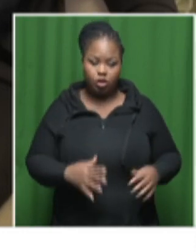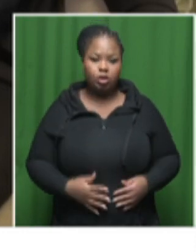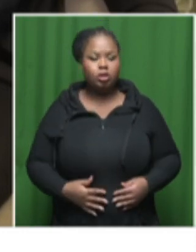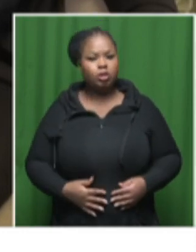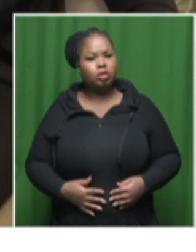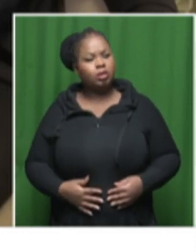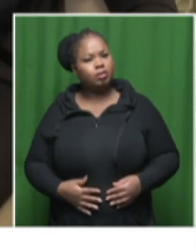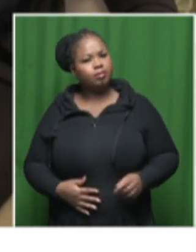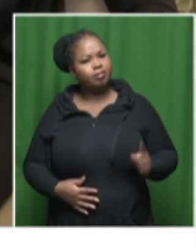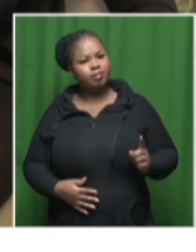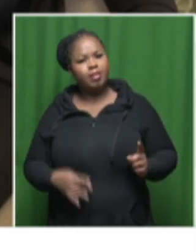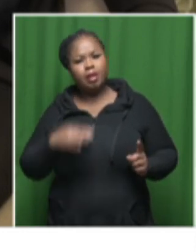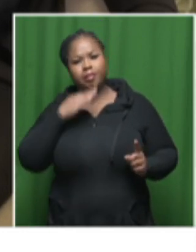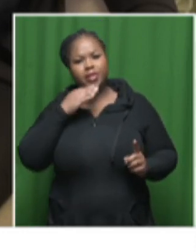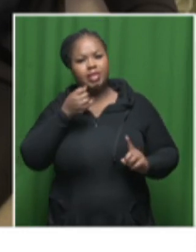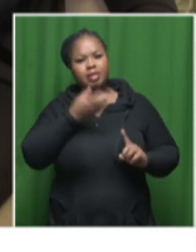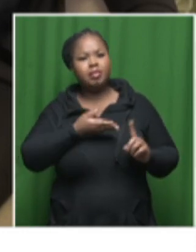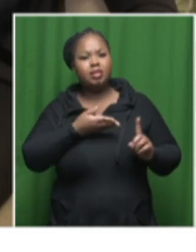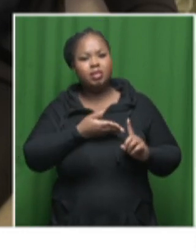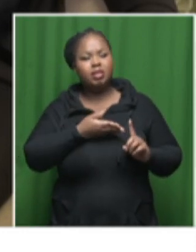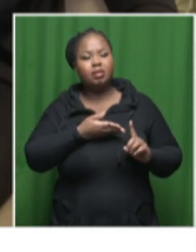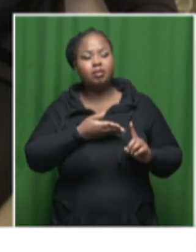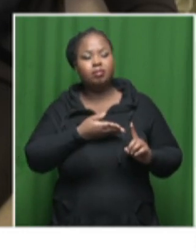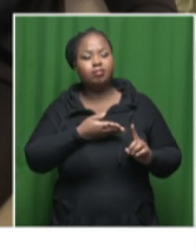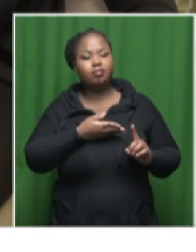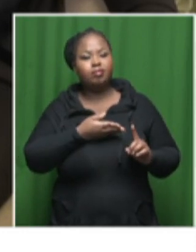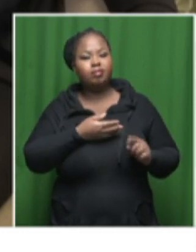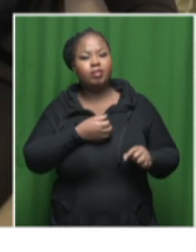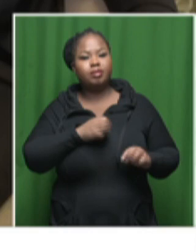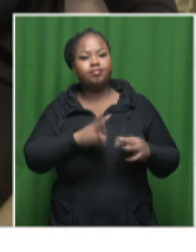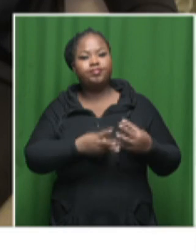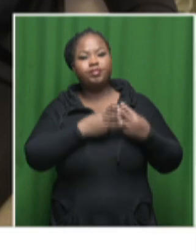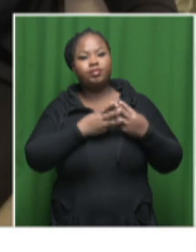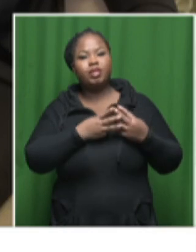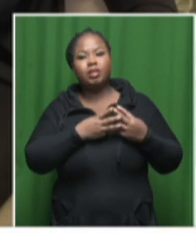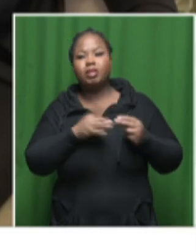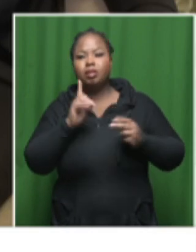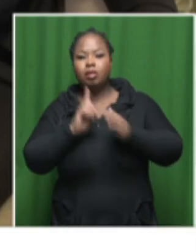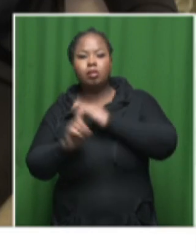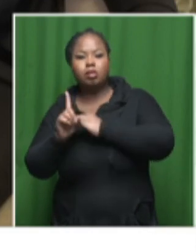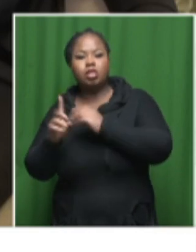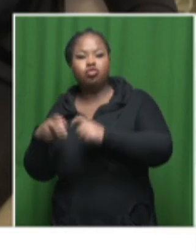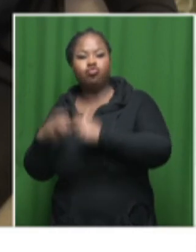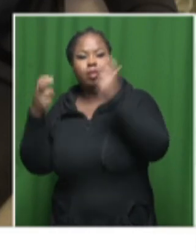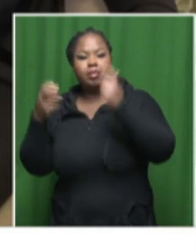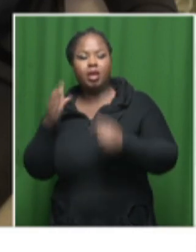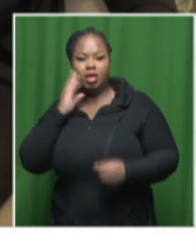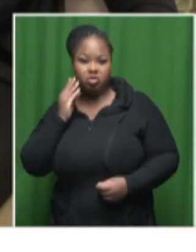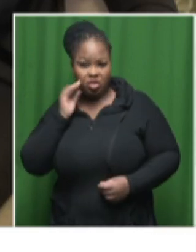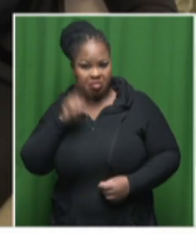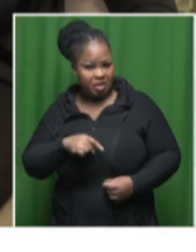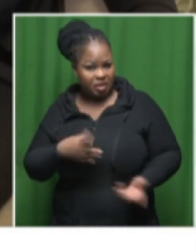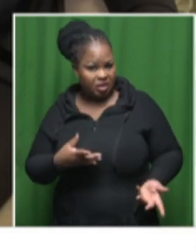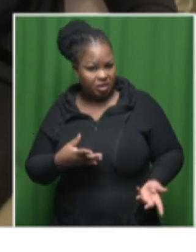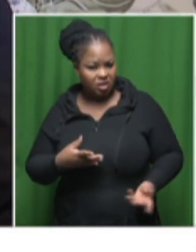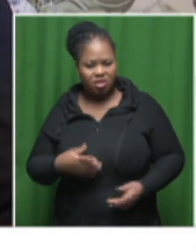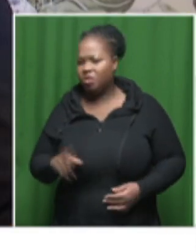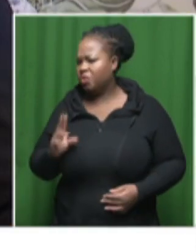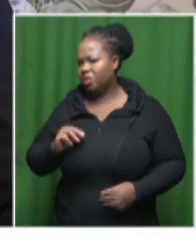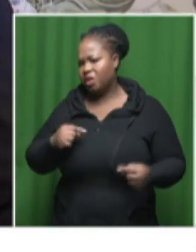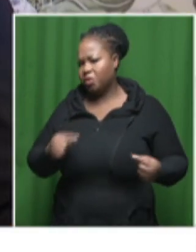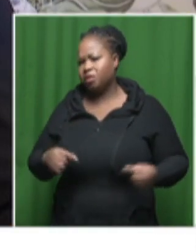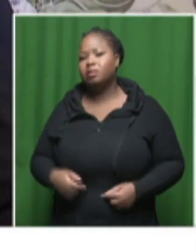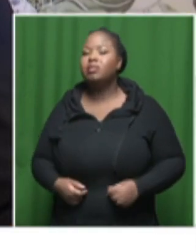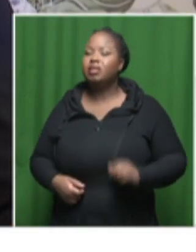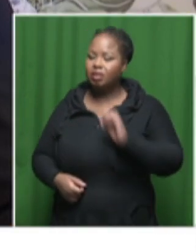that should not be a sentence for them to get raped and abused in a prison facility. Yes, that's correct,